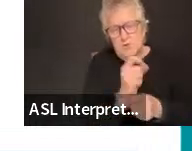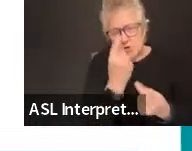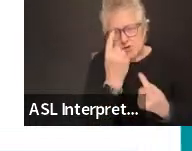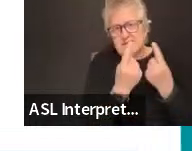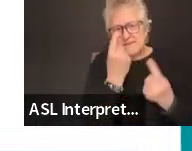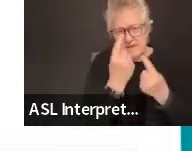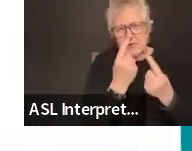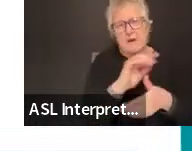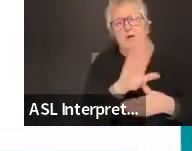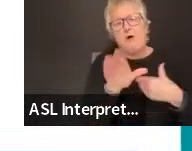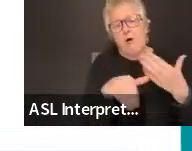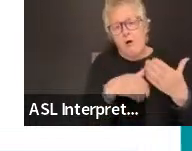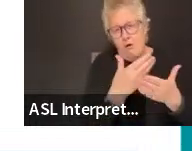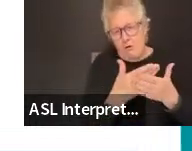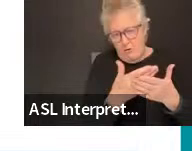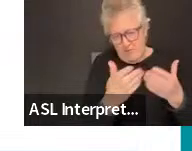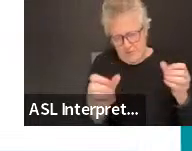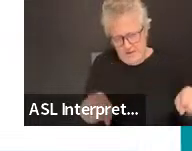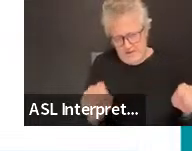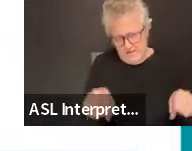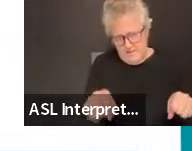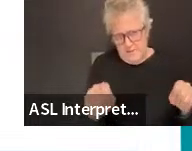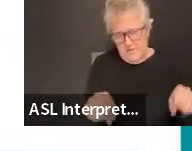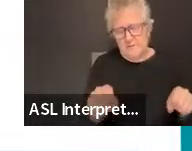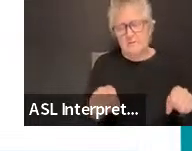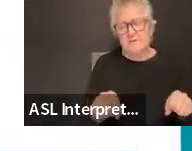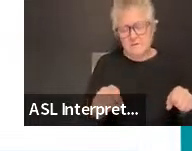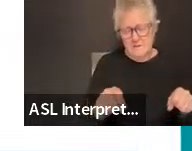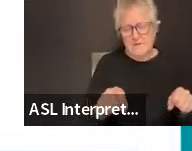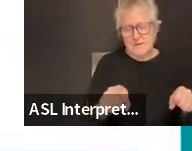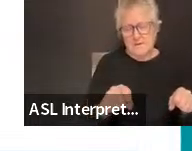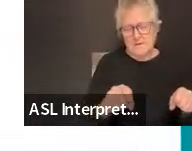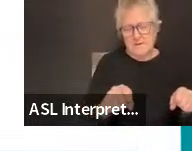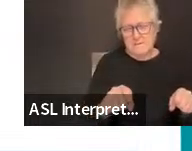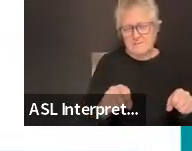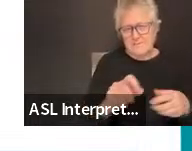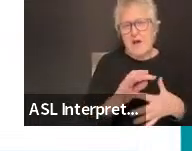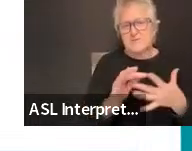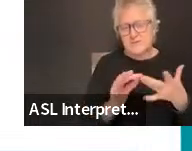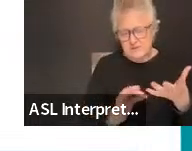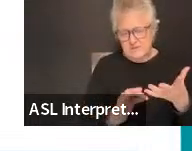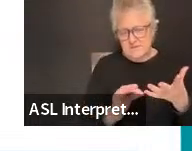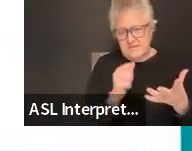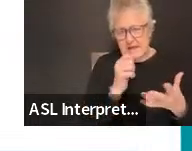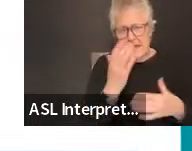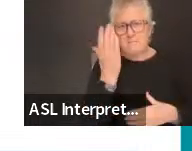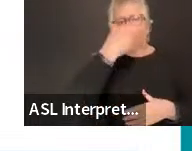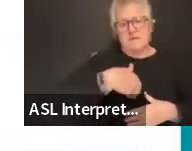think through all possible connections and make sure we don't miss one that is desirable.